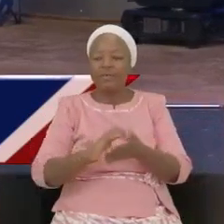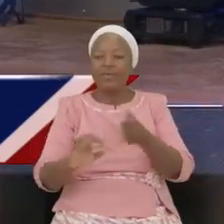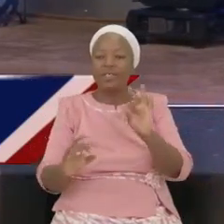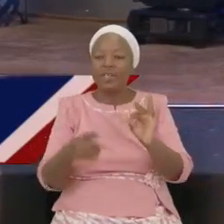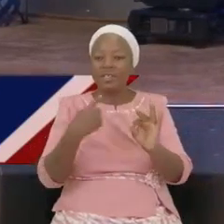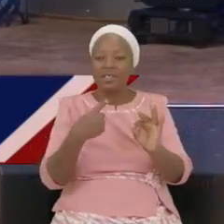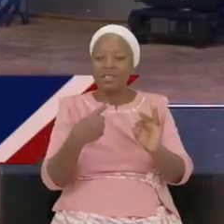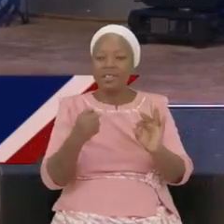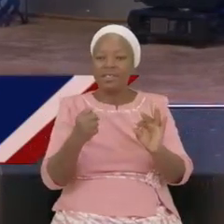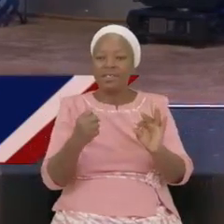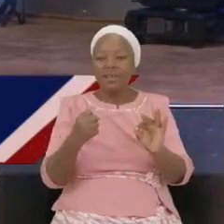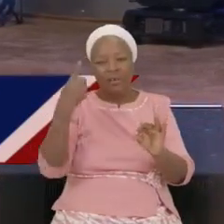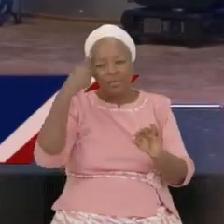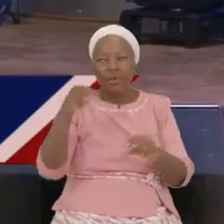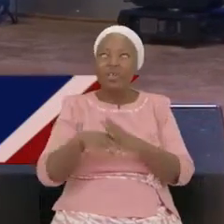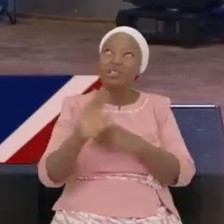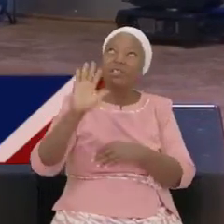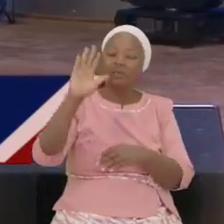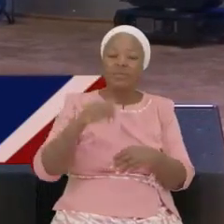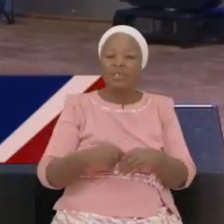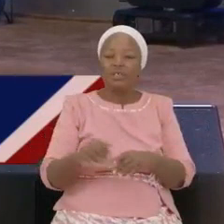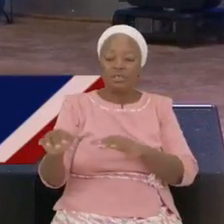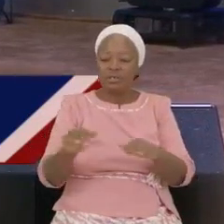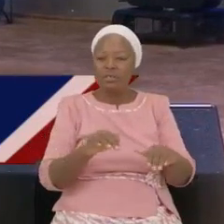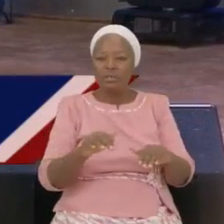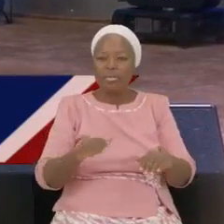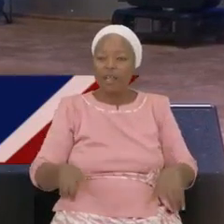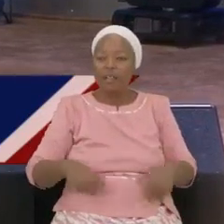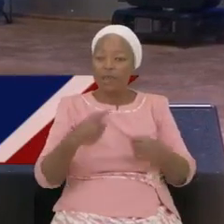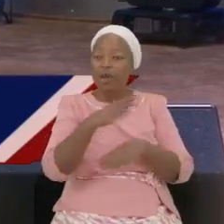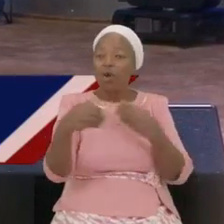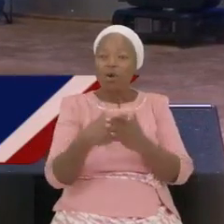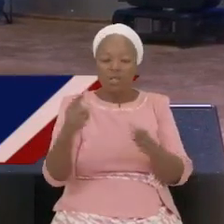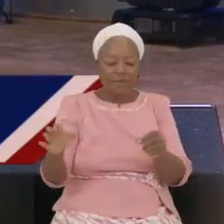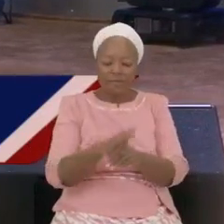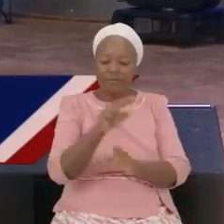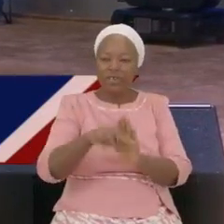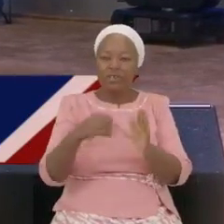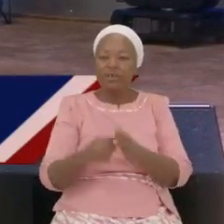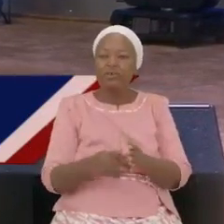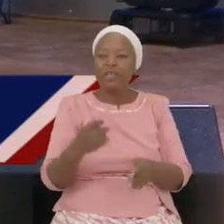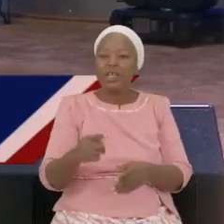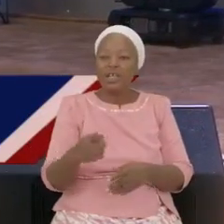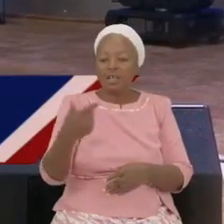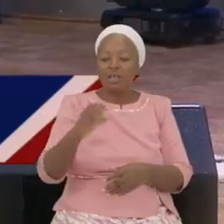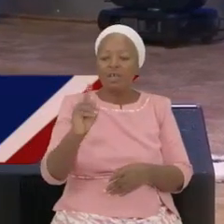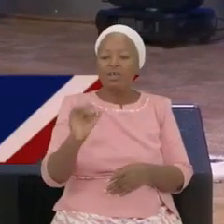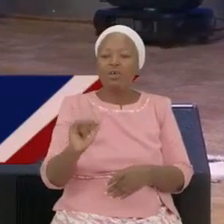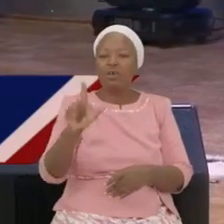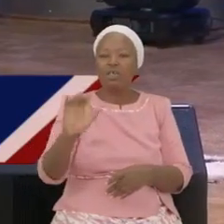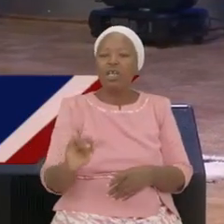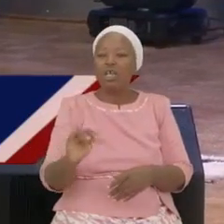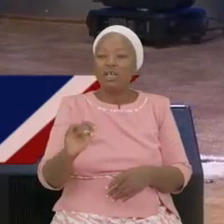in verse 9 it says, for in him dwelleth all the fullness of the Godhead bodily. Verse